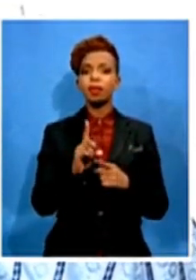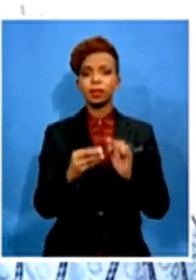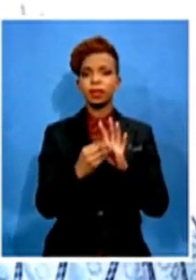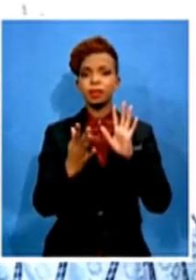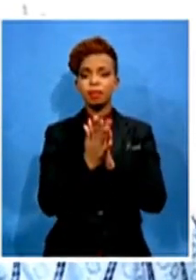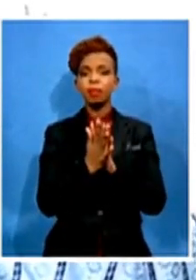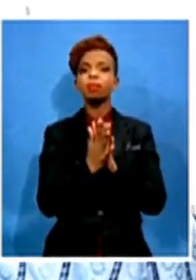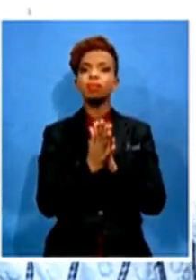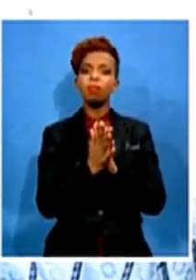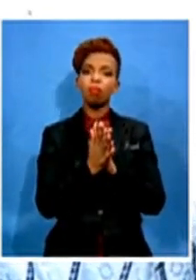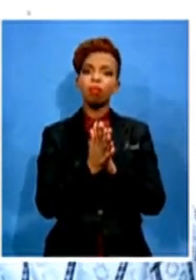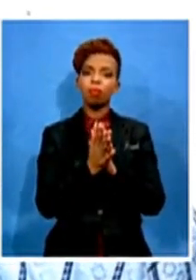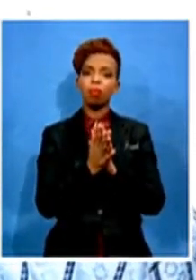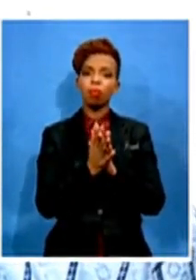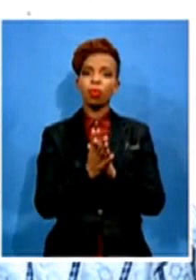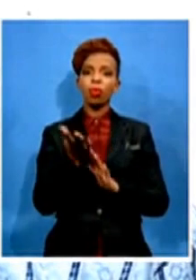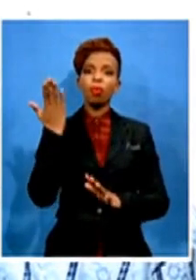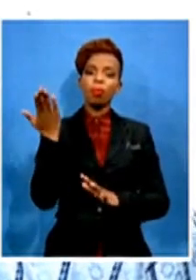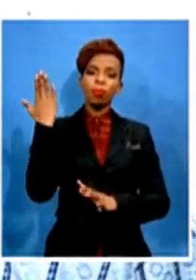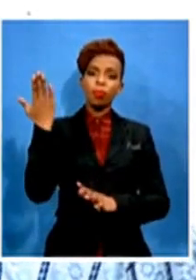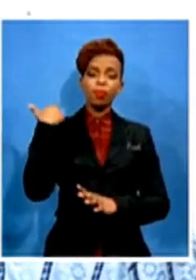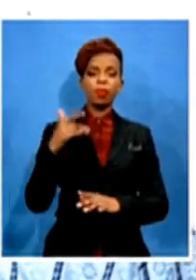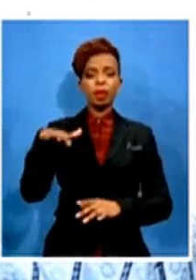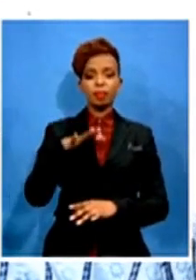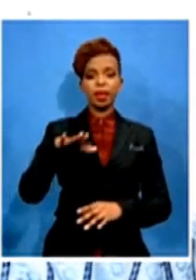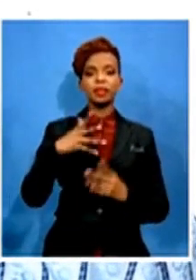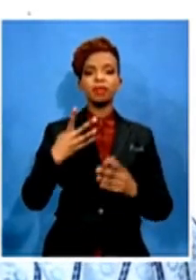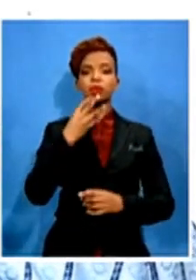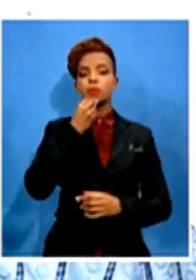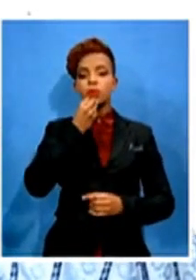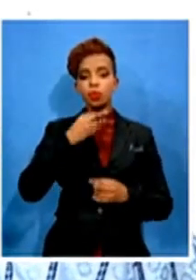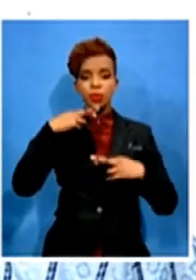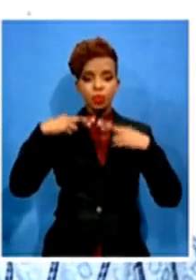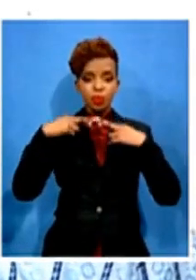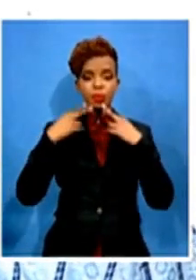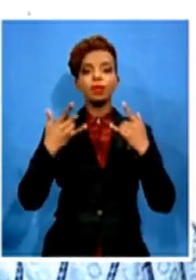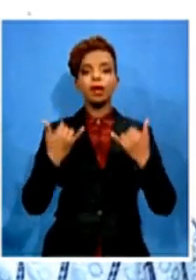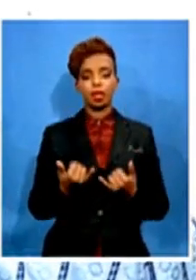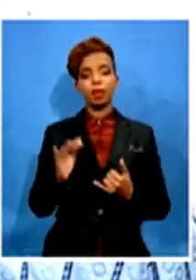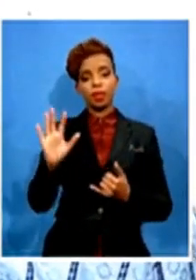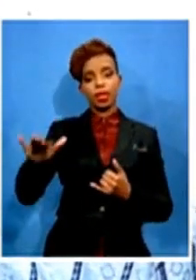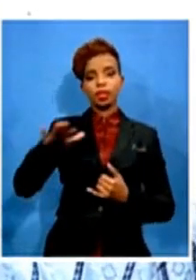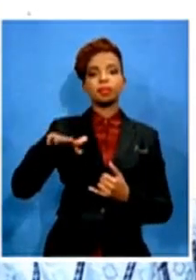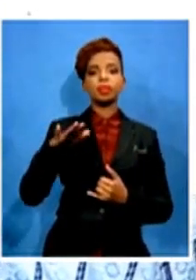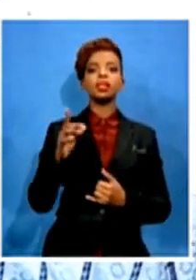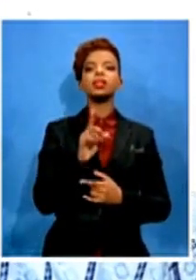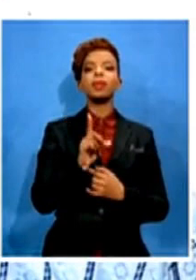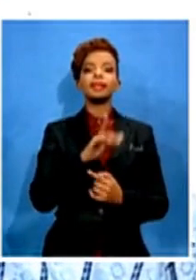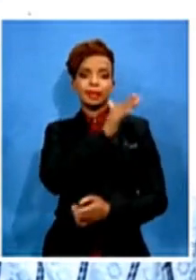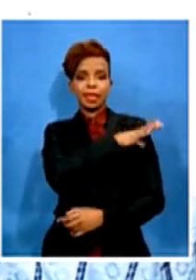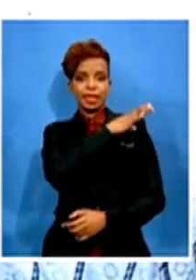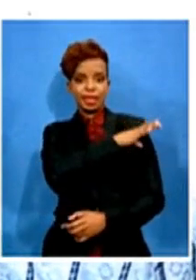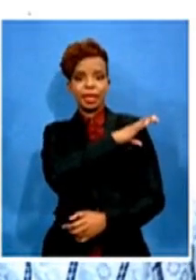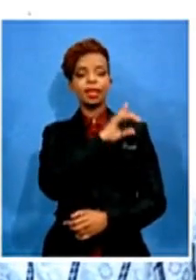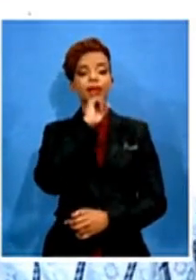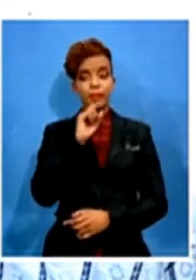a cafeteria, was converted into a gateway clinic. They shifted its use. That's what they are now using. I looked at it. They are